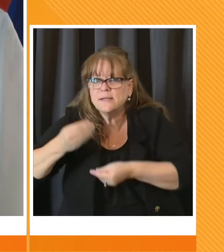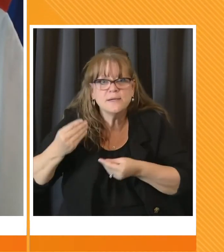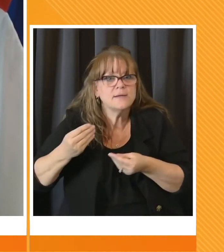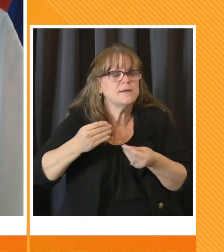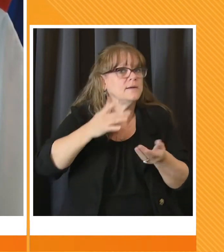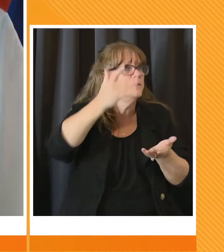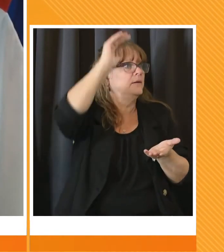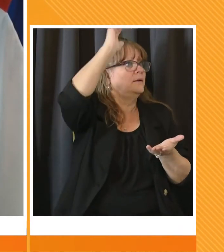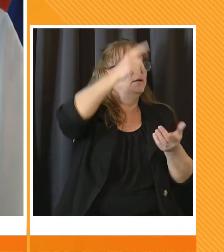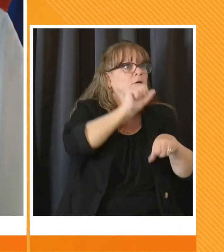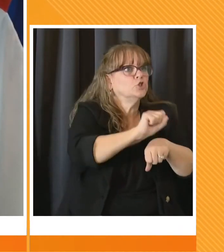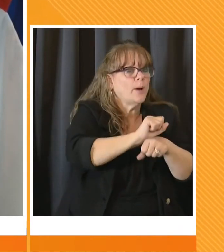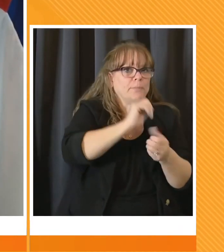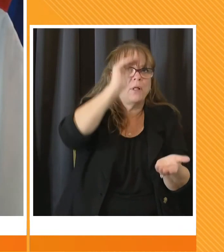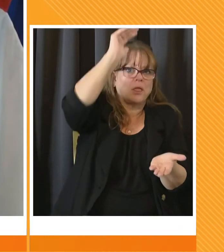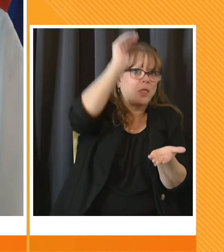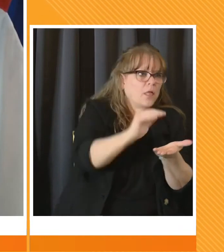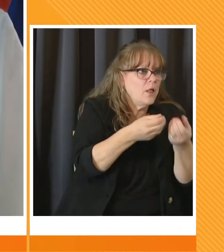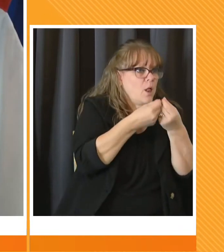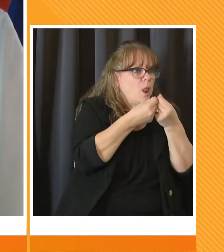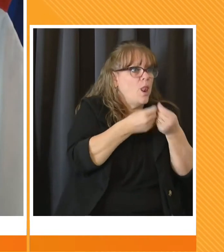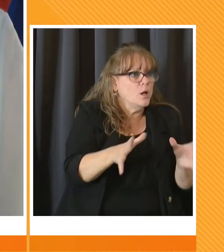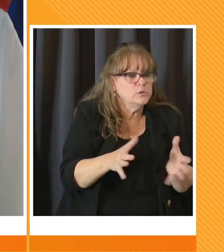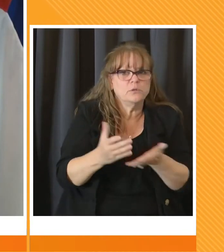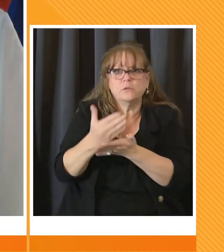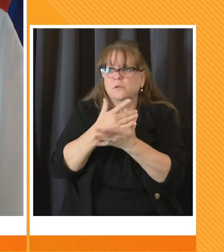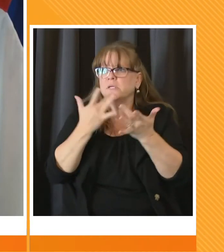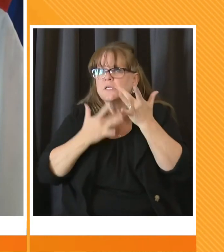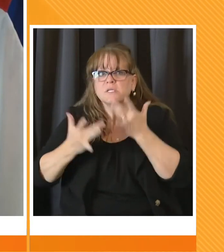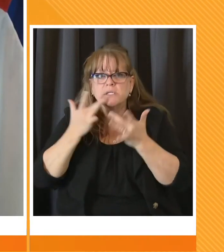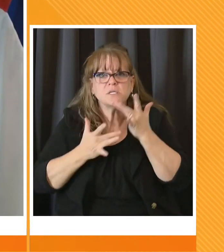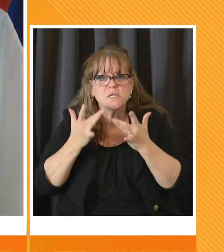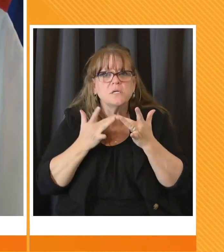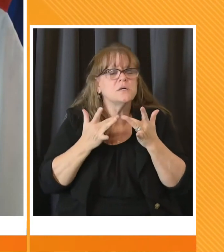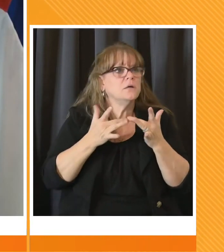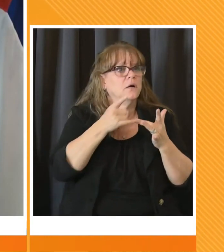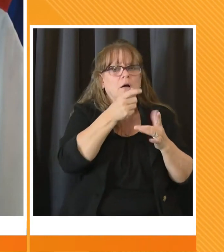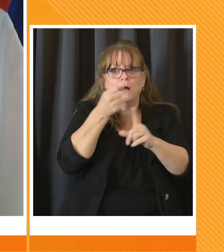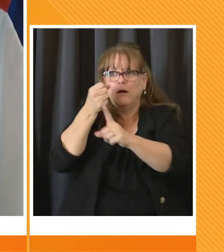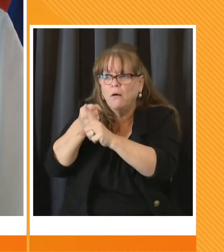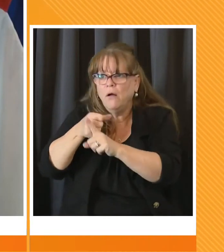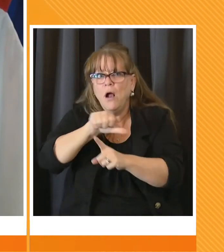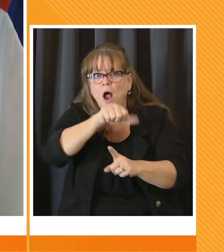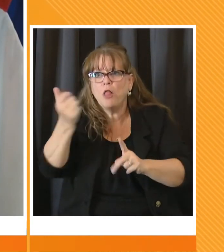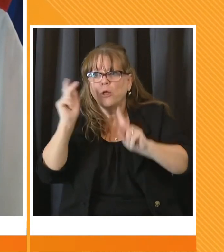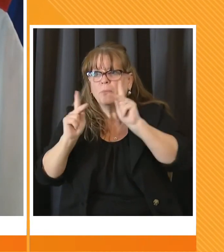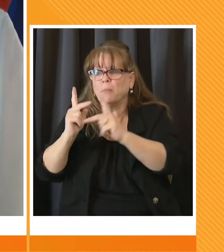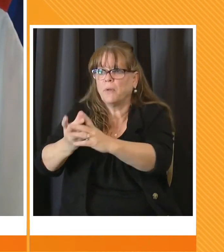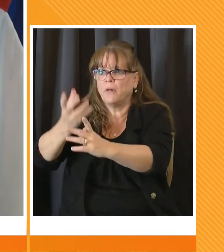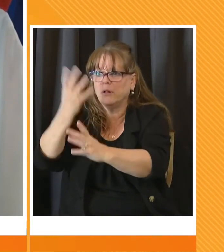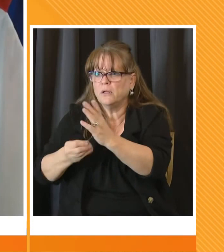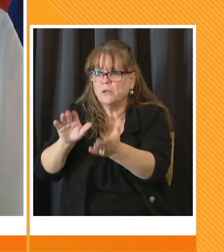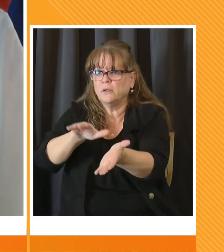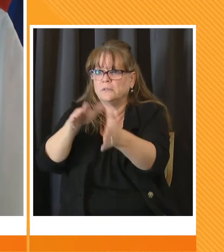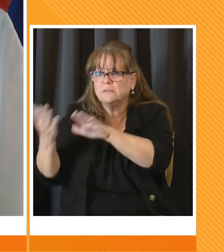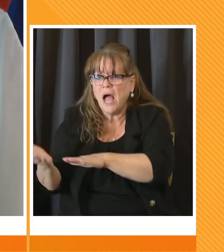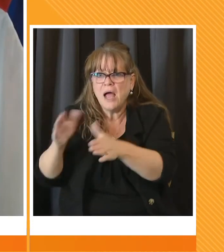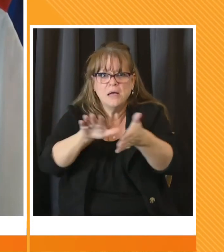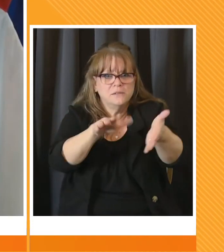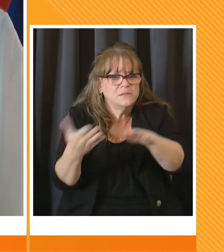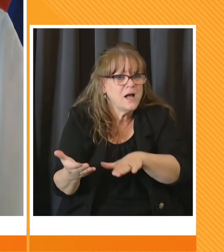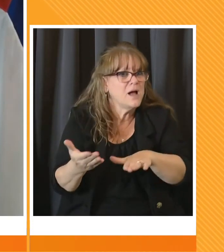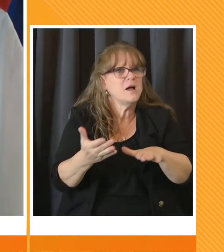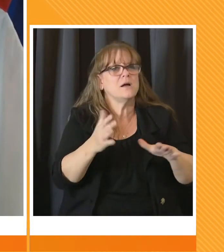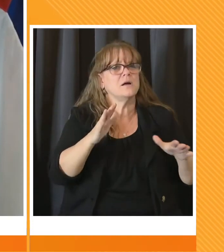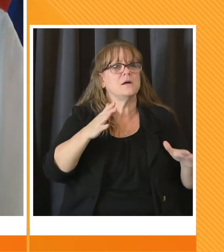Americans and Coloradans have lost a friend or loved one to this deadly virus. And our heart goes out to everybody who experienced